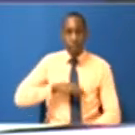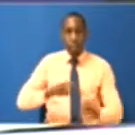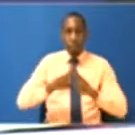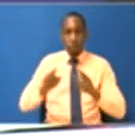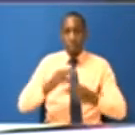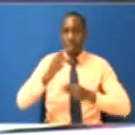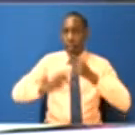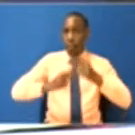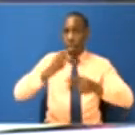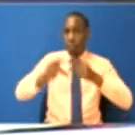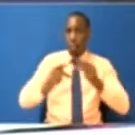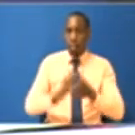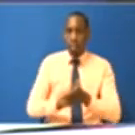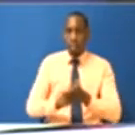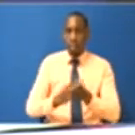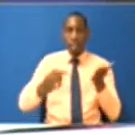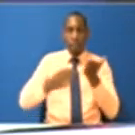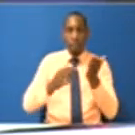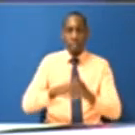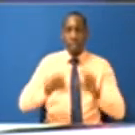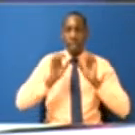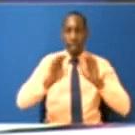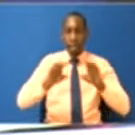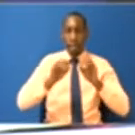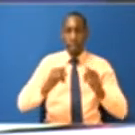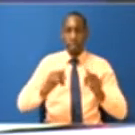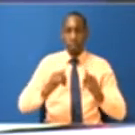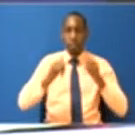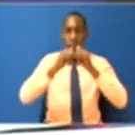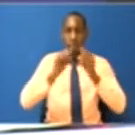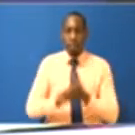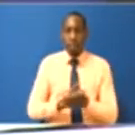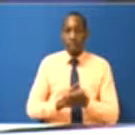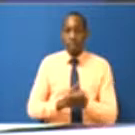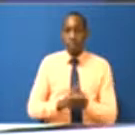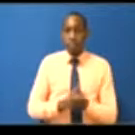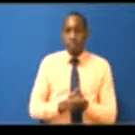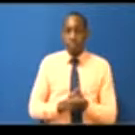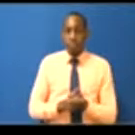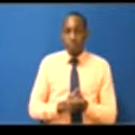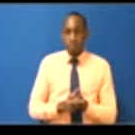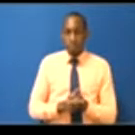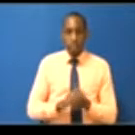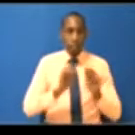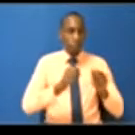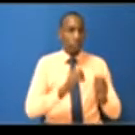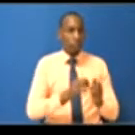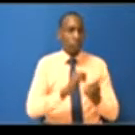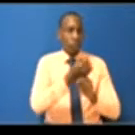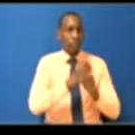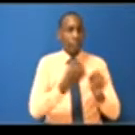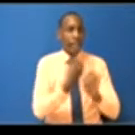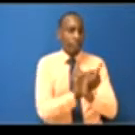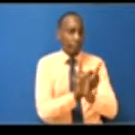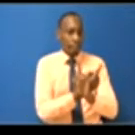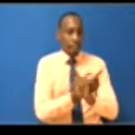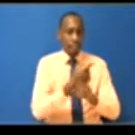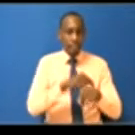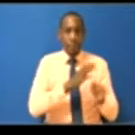started the process of automating city hall you're basically telling us that we are automated can make a difference yes